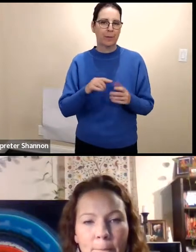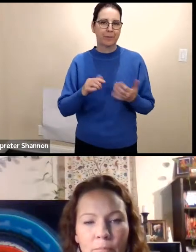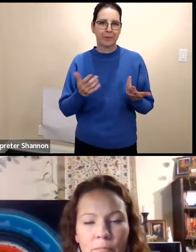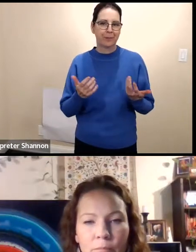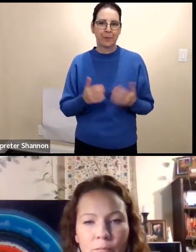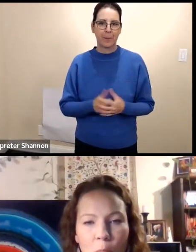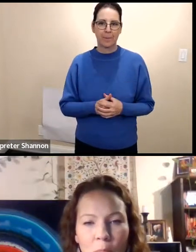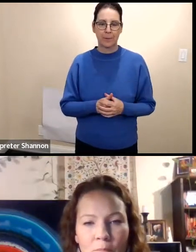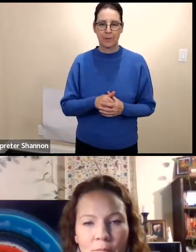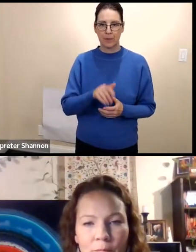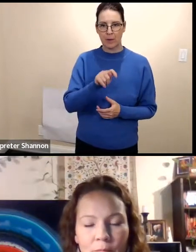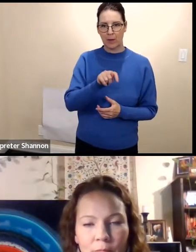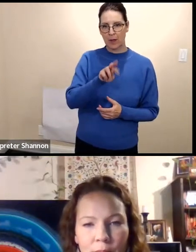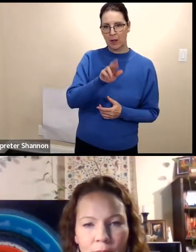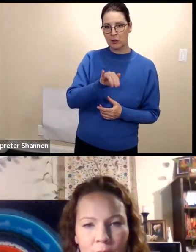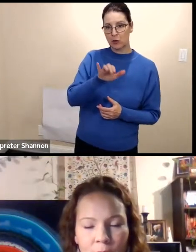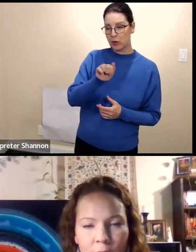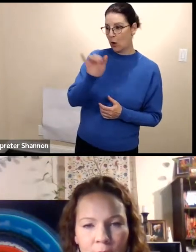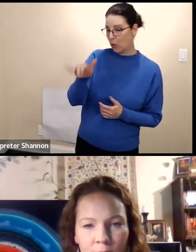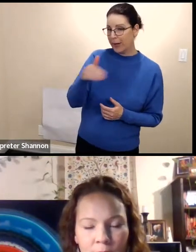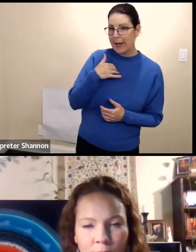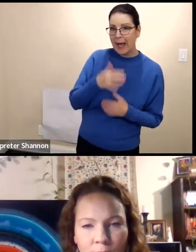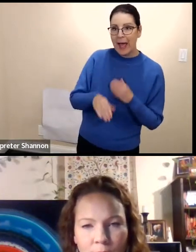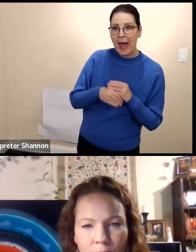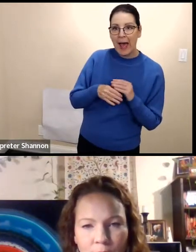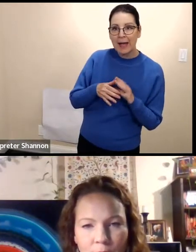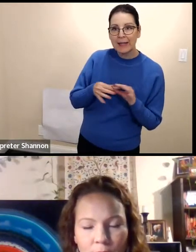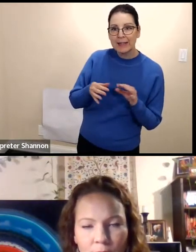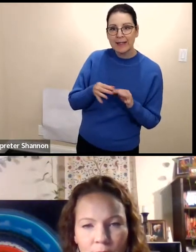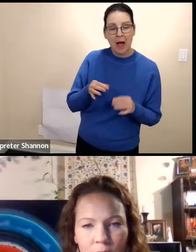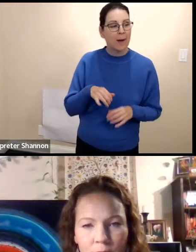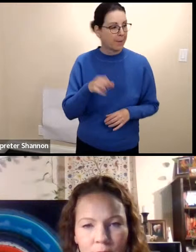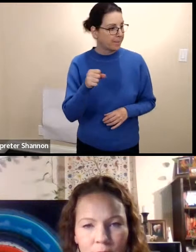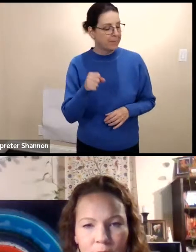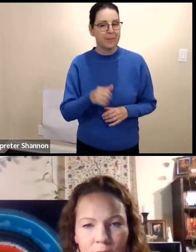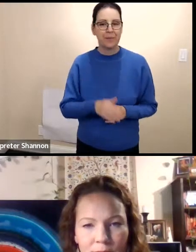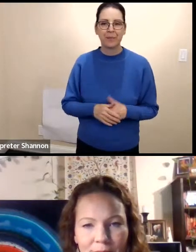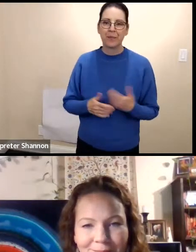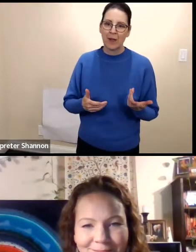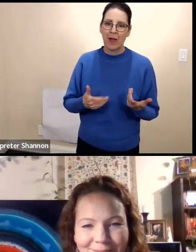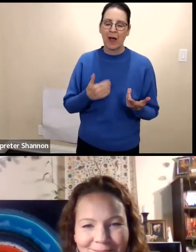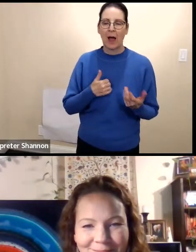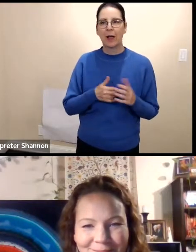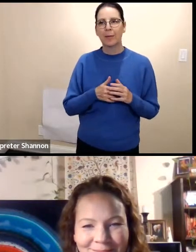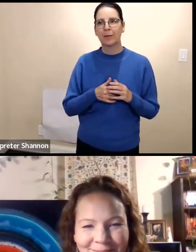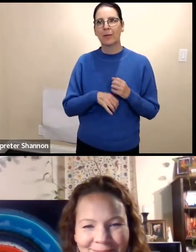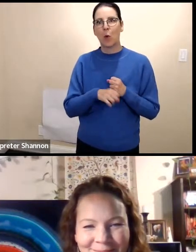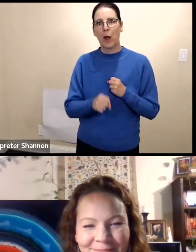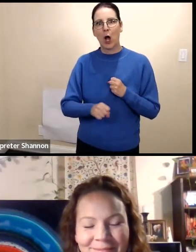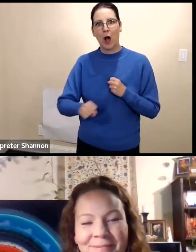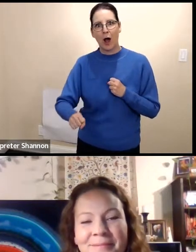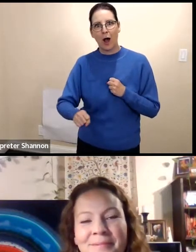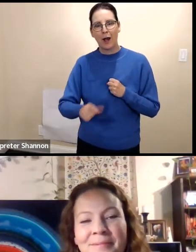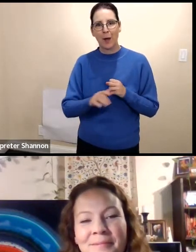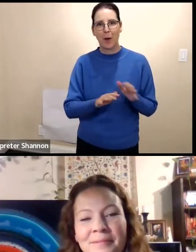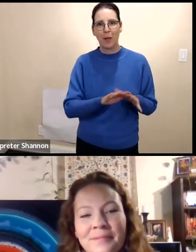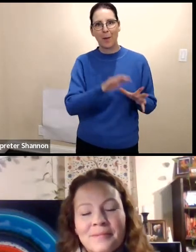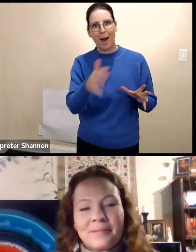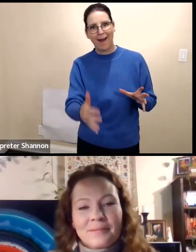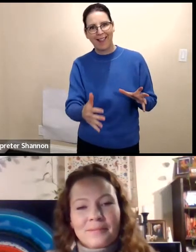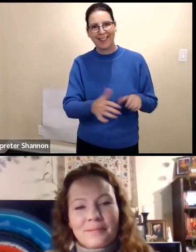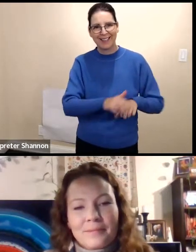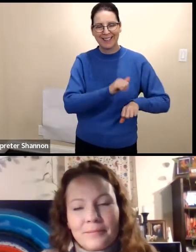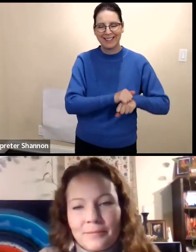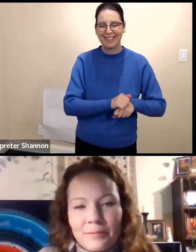well can I just also add to that yeah uh going on and on about the rebel pile I because they're so